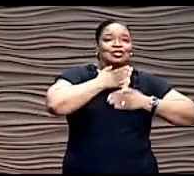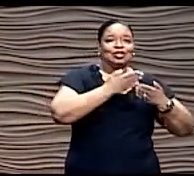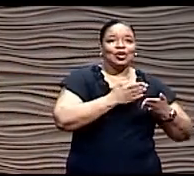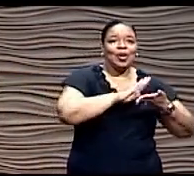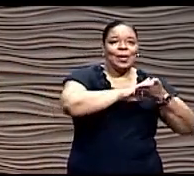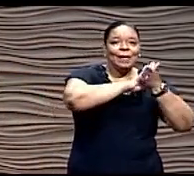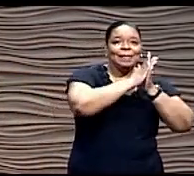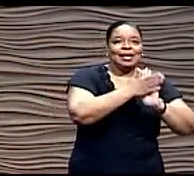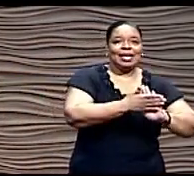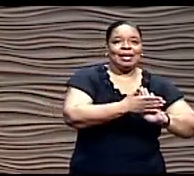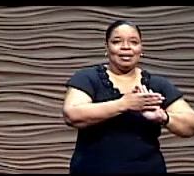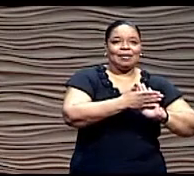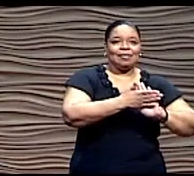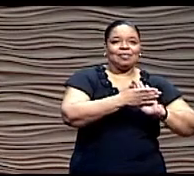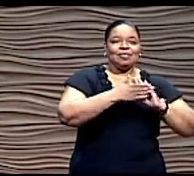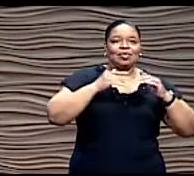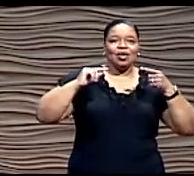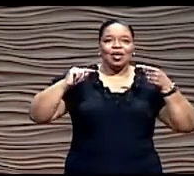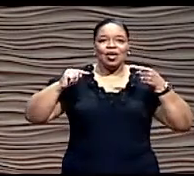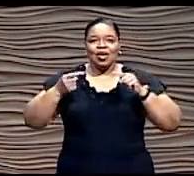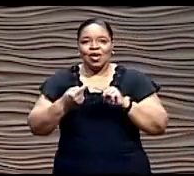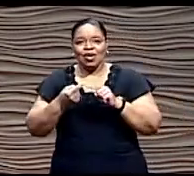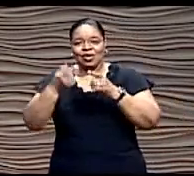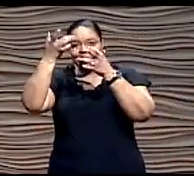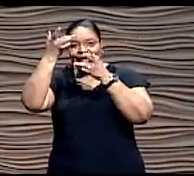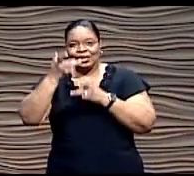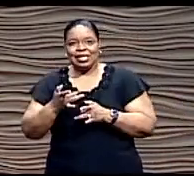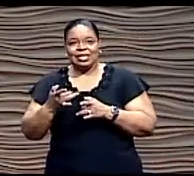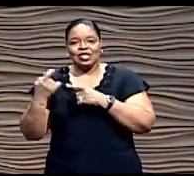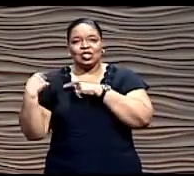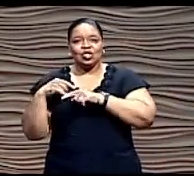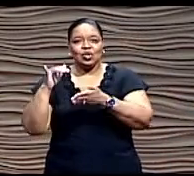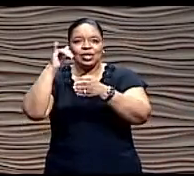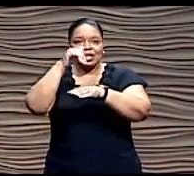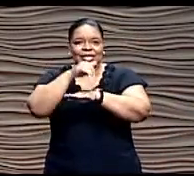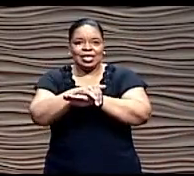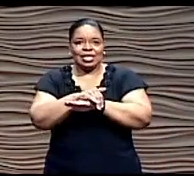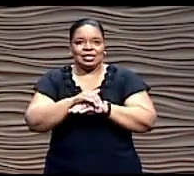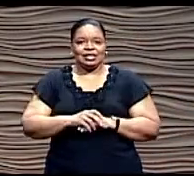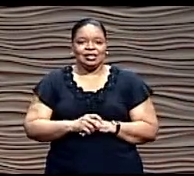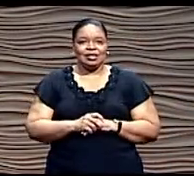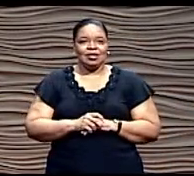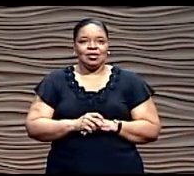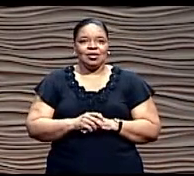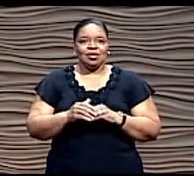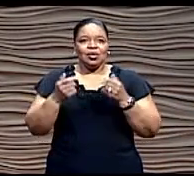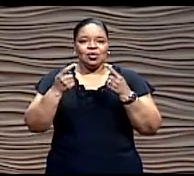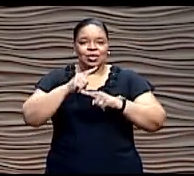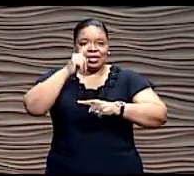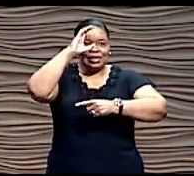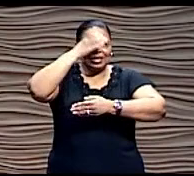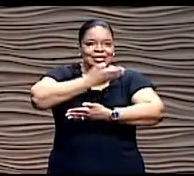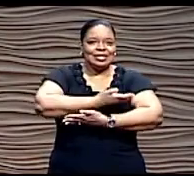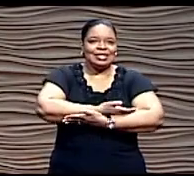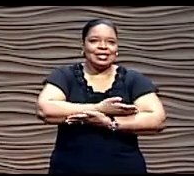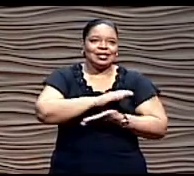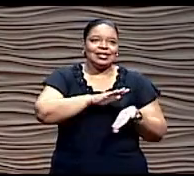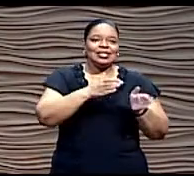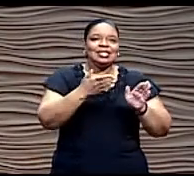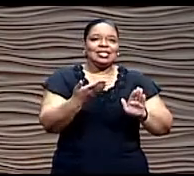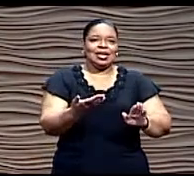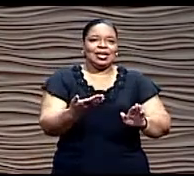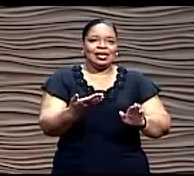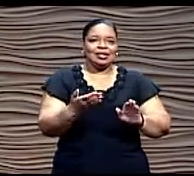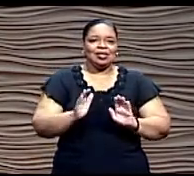into painful sorrow that night when his son would die. He